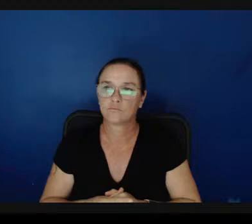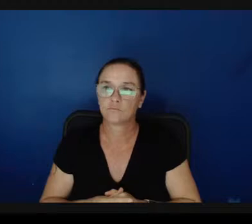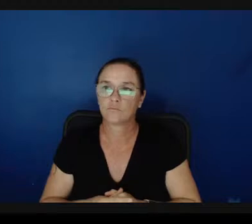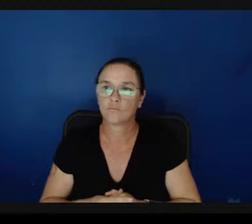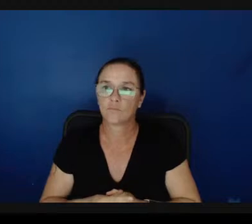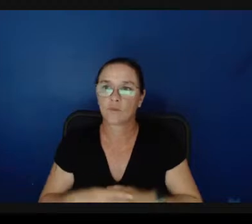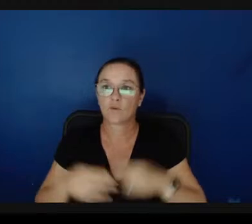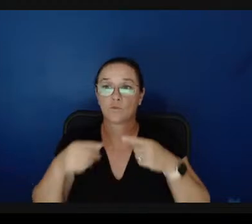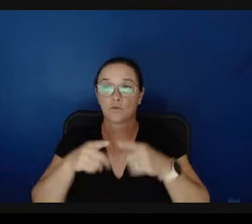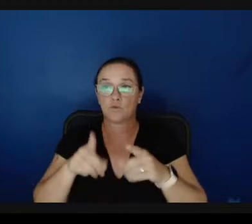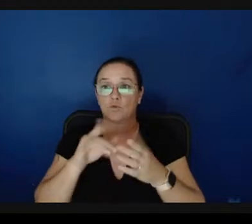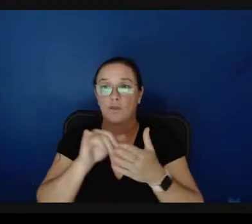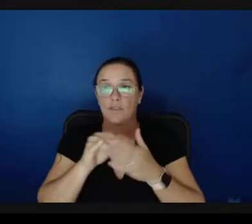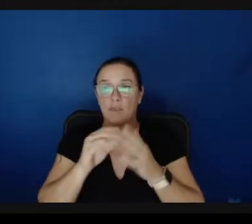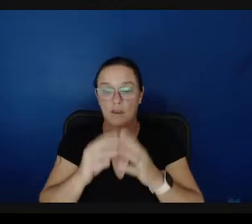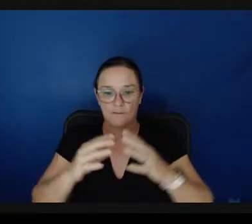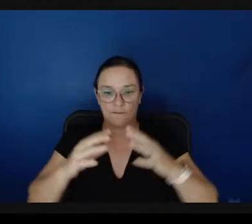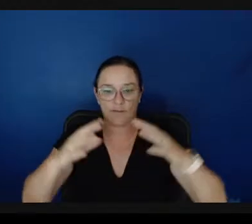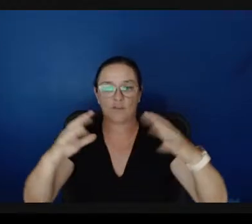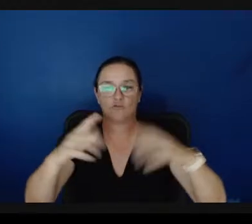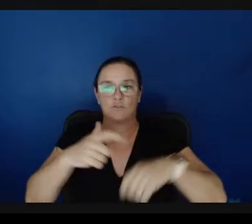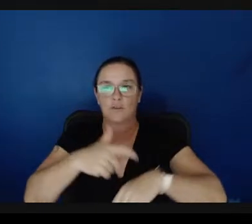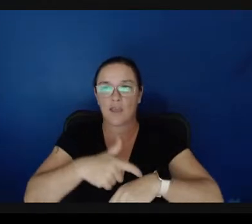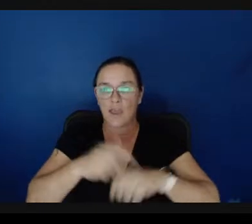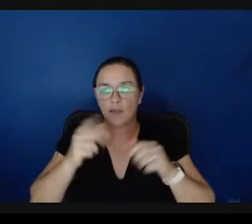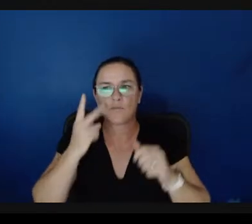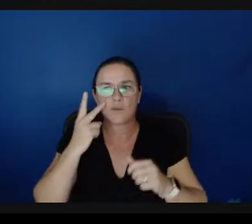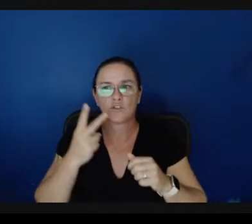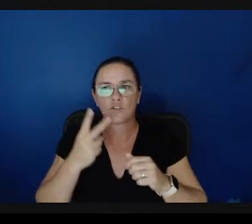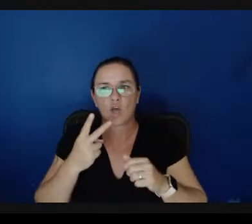during this inflation period we saw the increase in earthquakes,